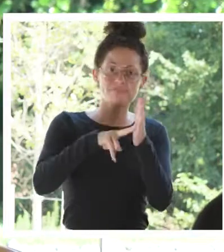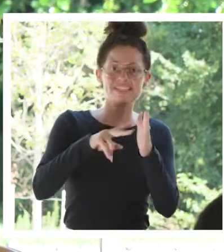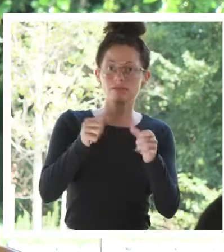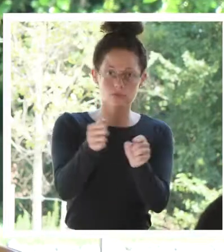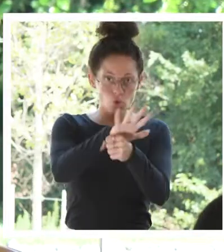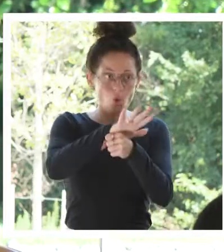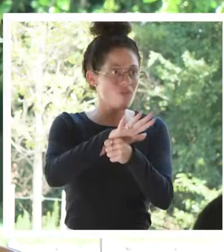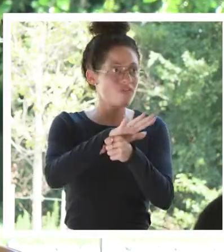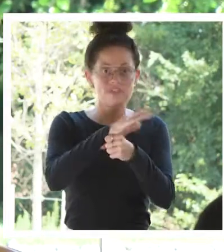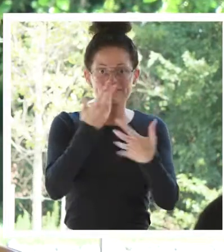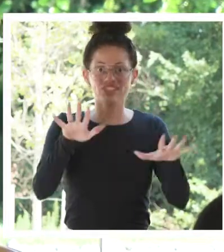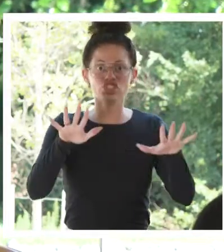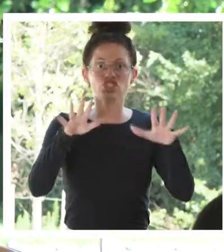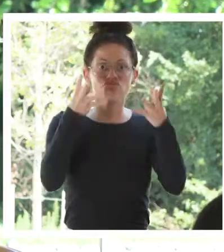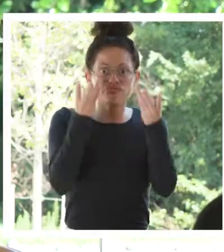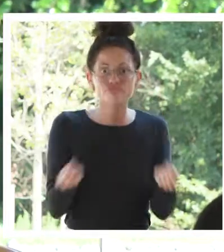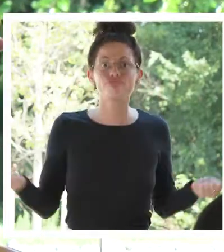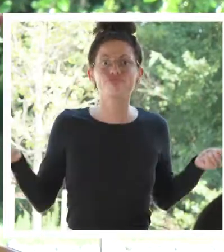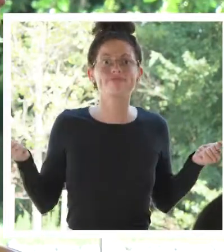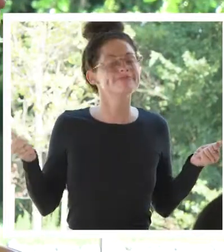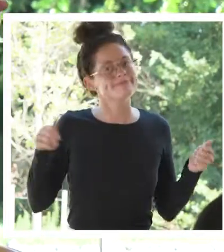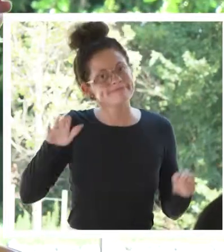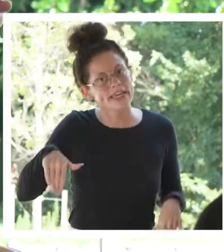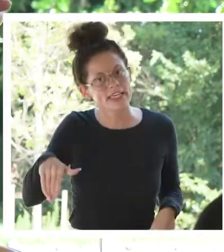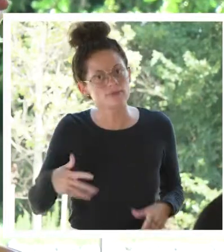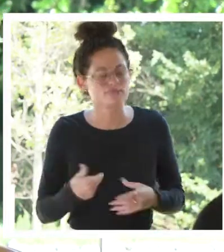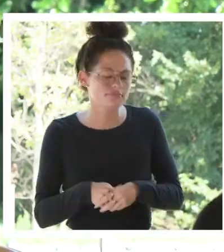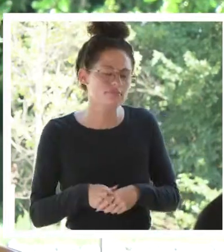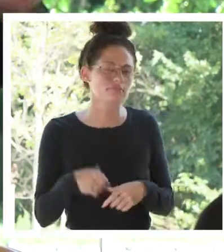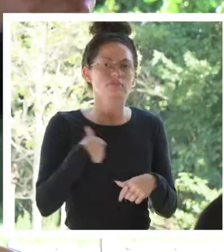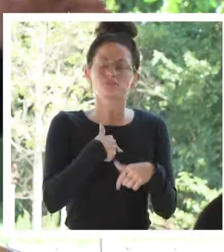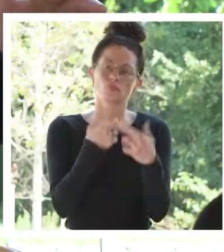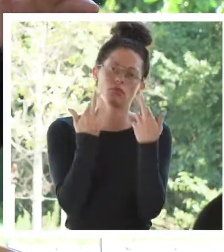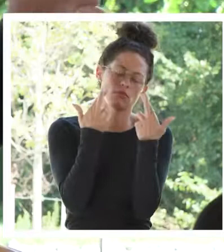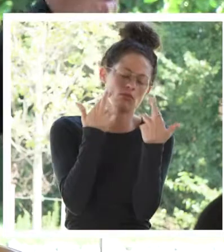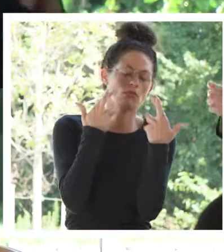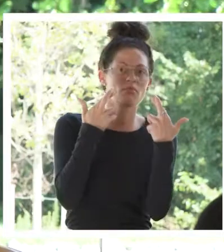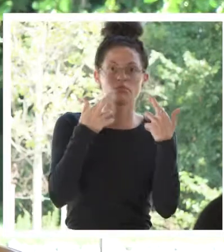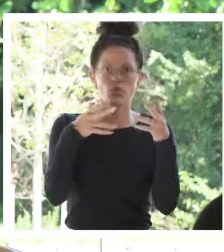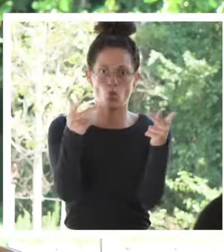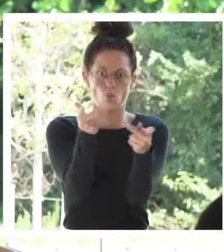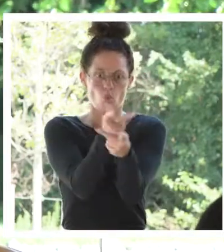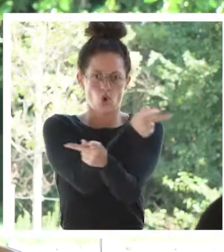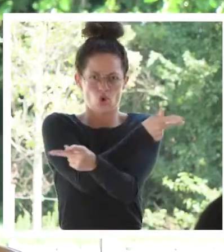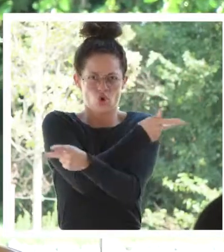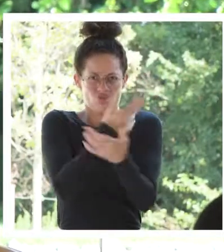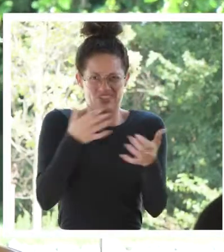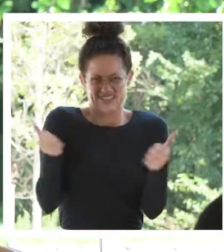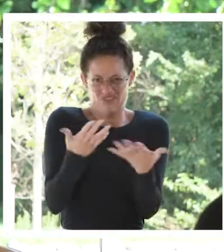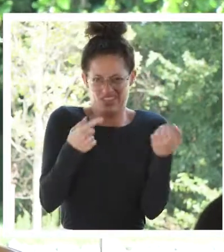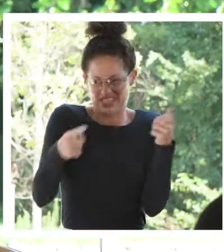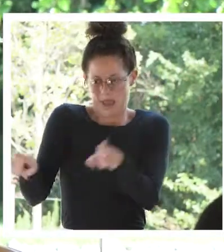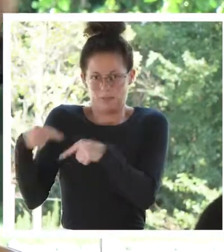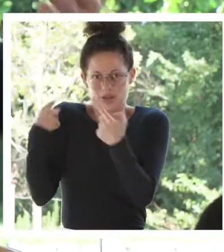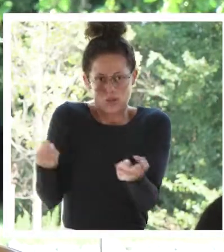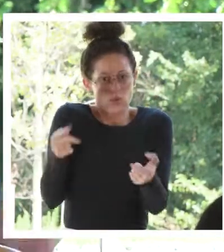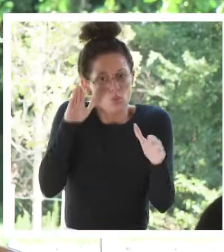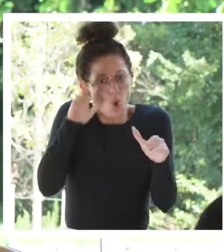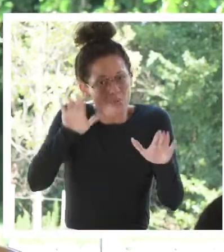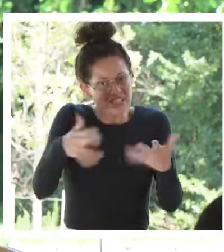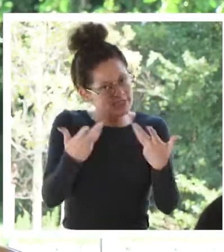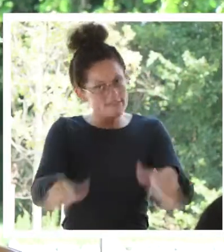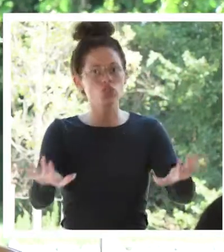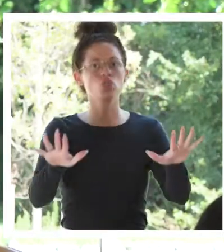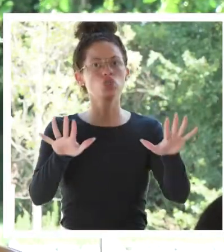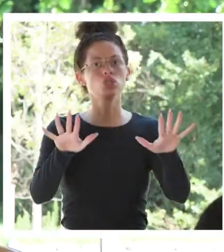vigilant. We hope that the worst is over because of all the measures that everybody here took and people like all of